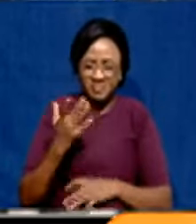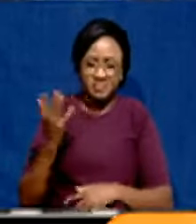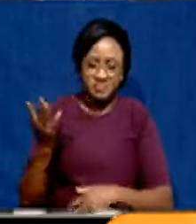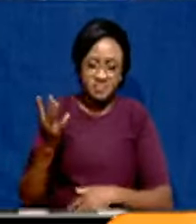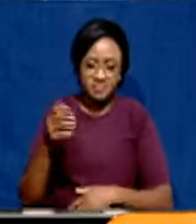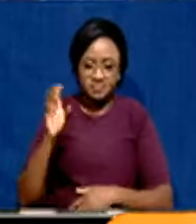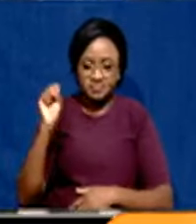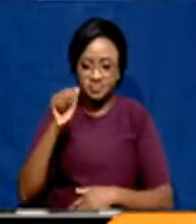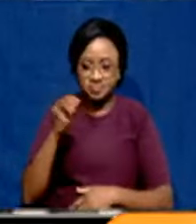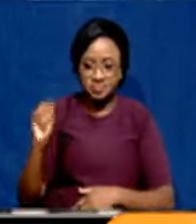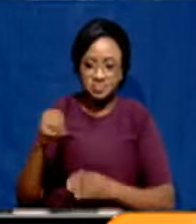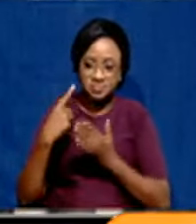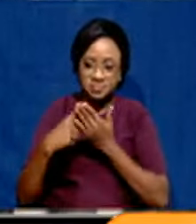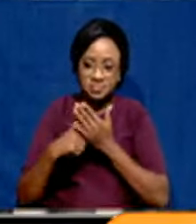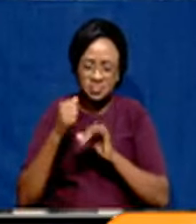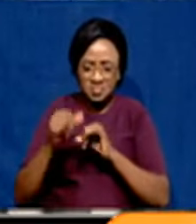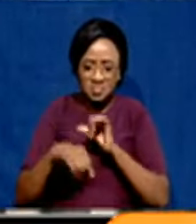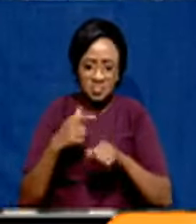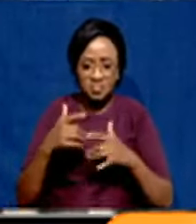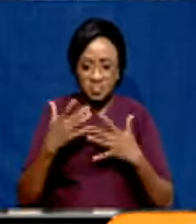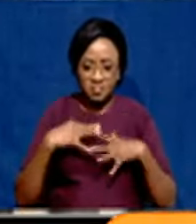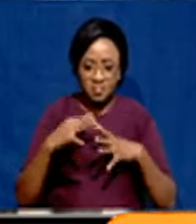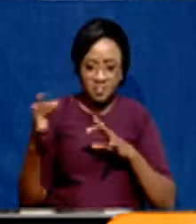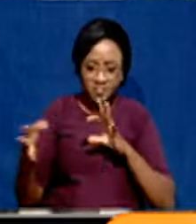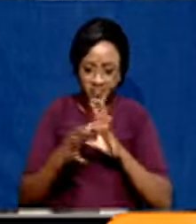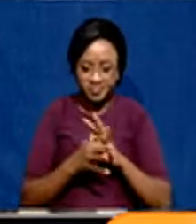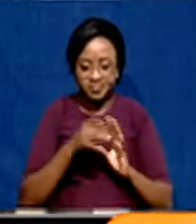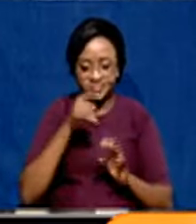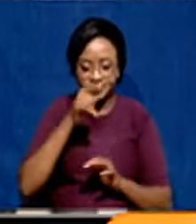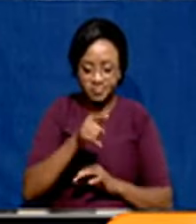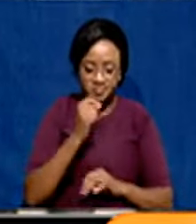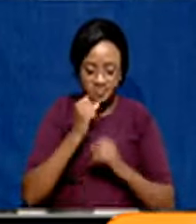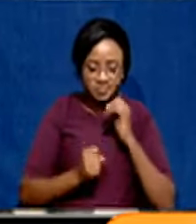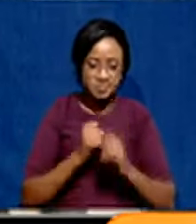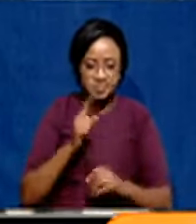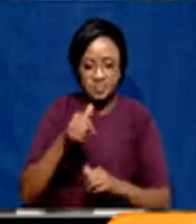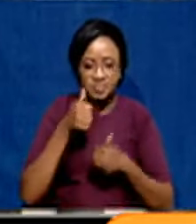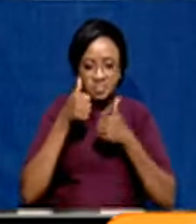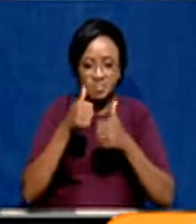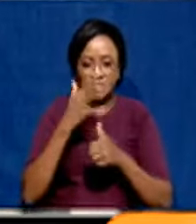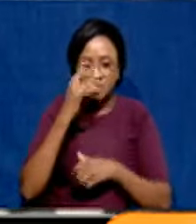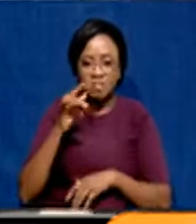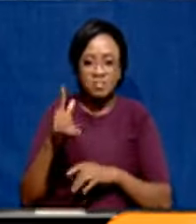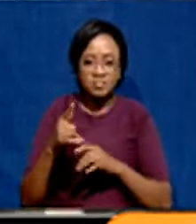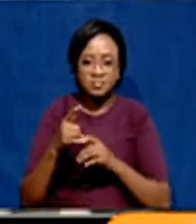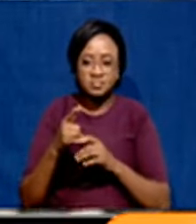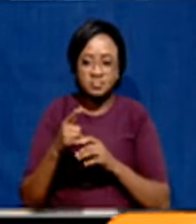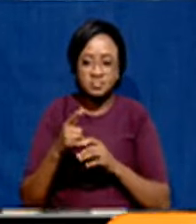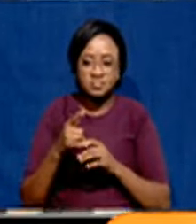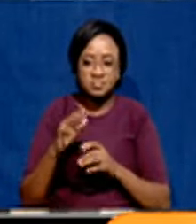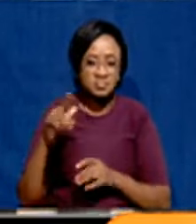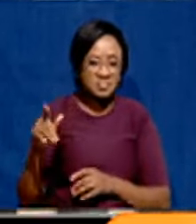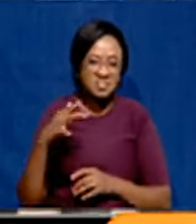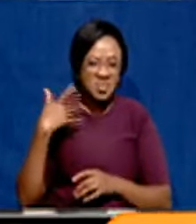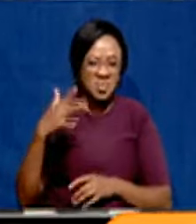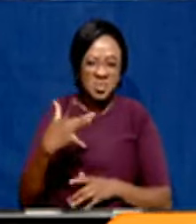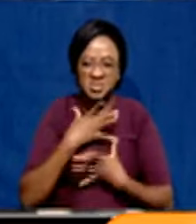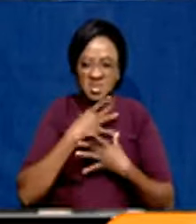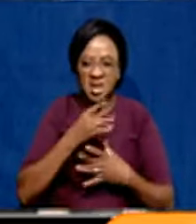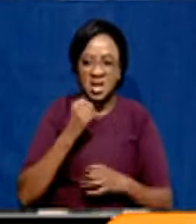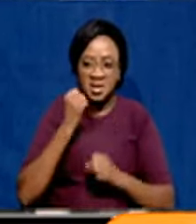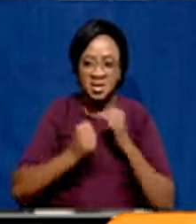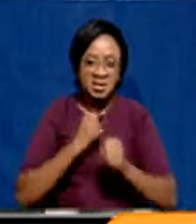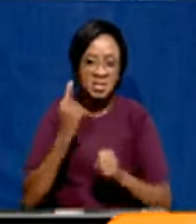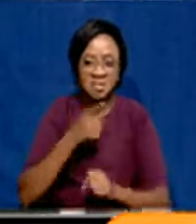and talking about figures that are related to the marathon course, I'm very happy about that, because he's disinterested in marathon, but only